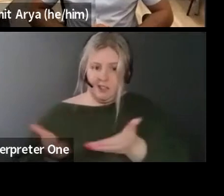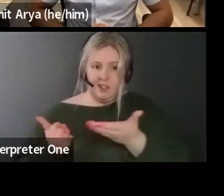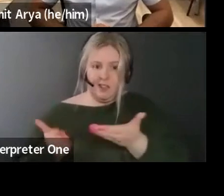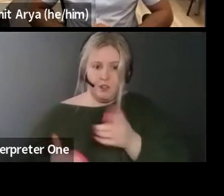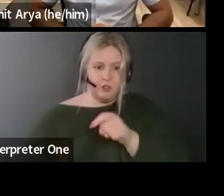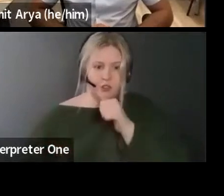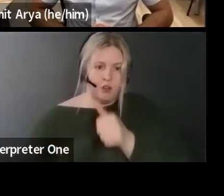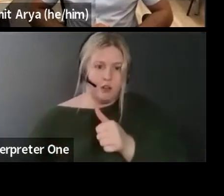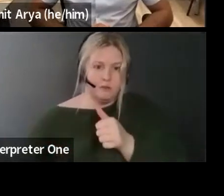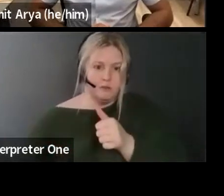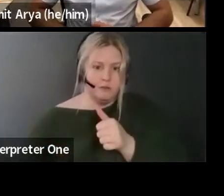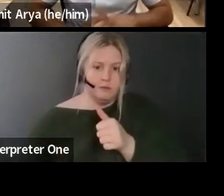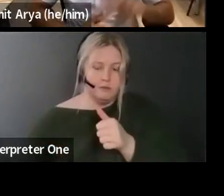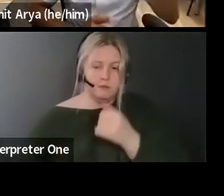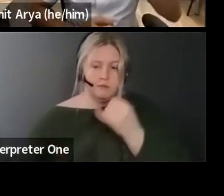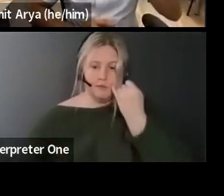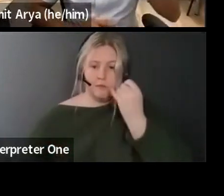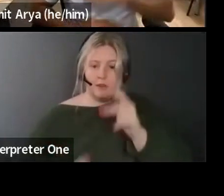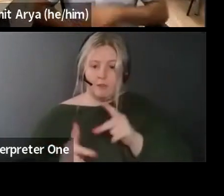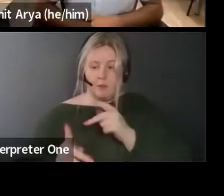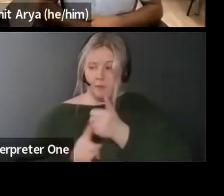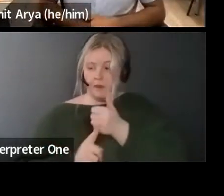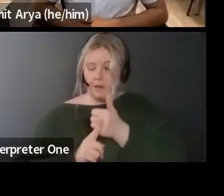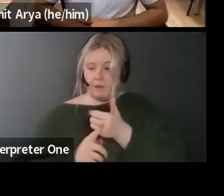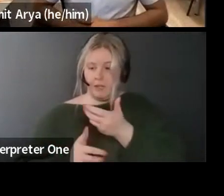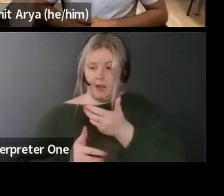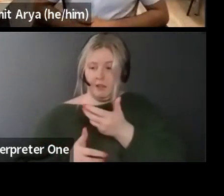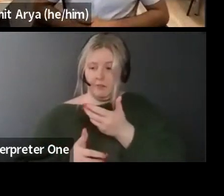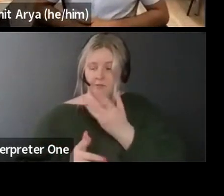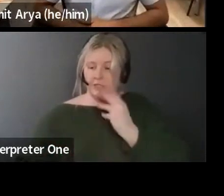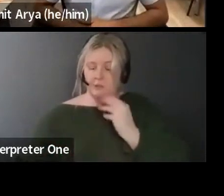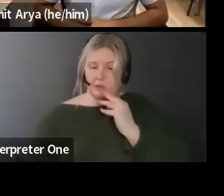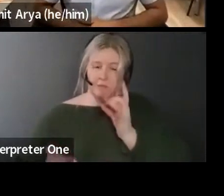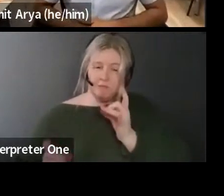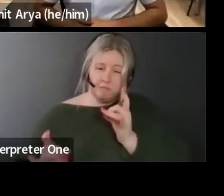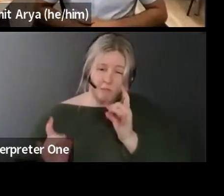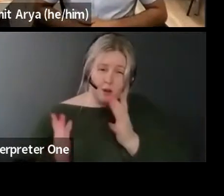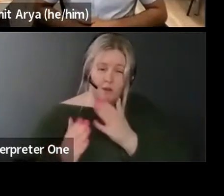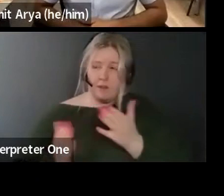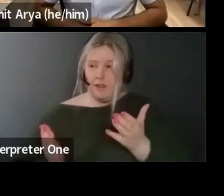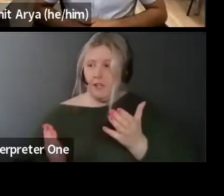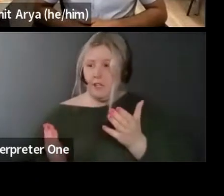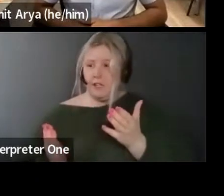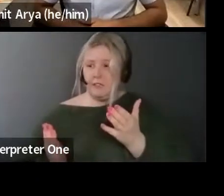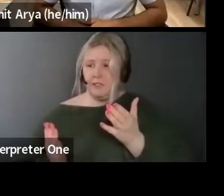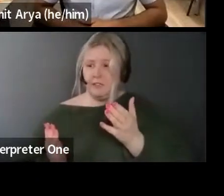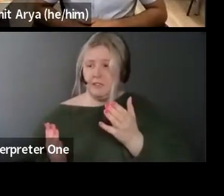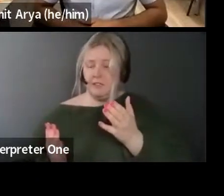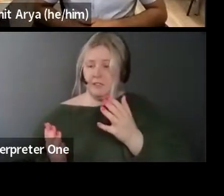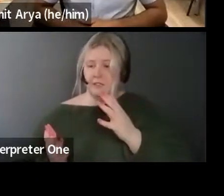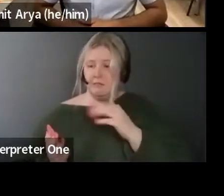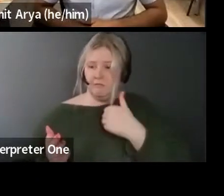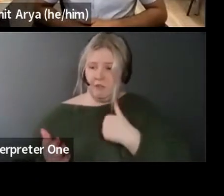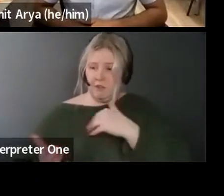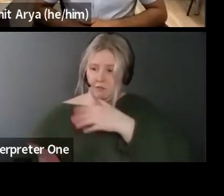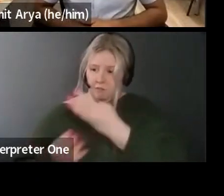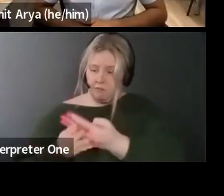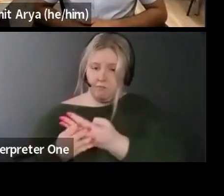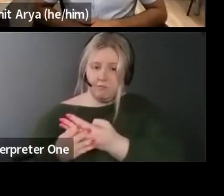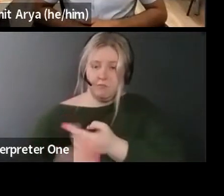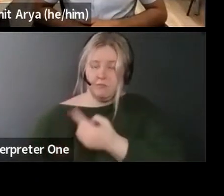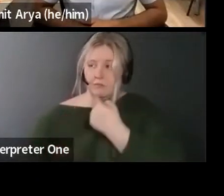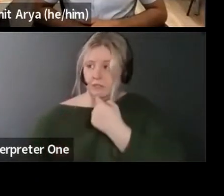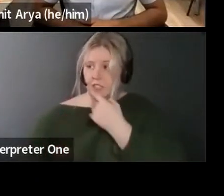the people who like engage in the most like gruesome things, and they're in prison. They say to us